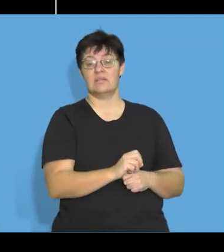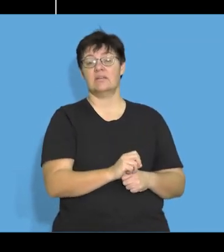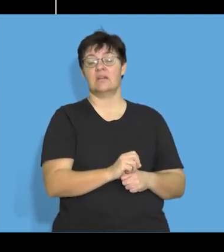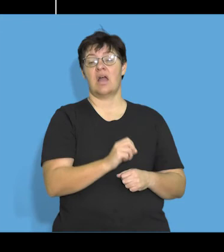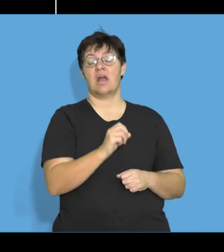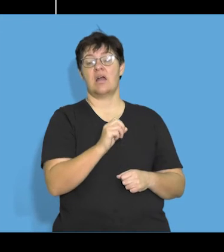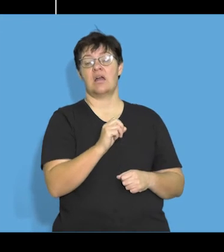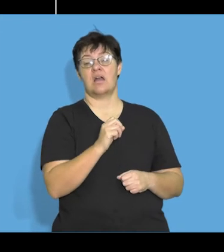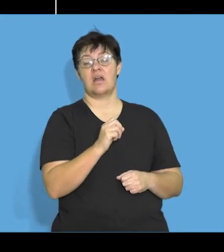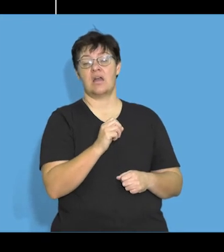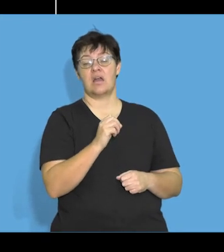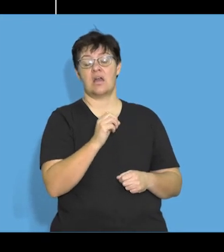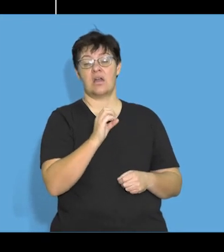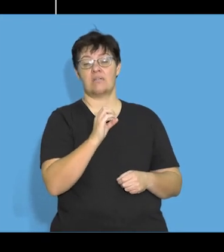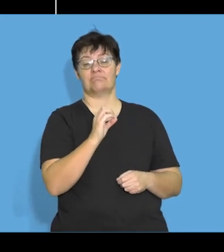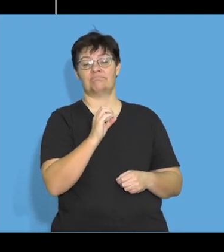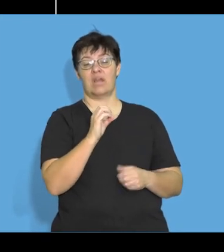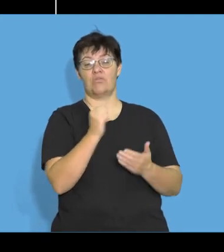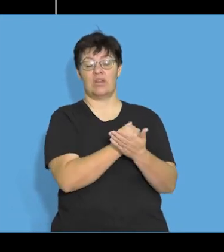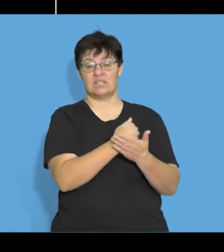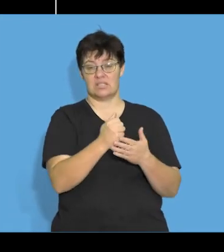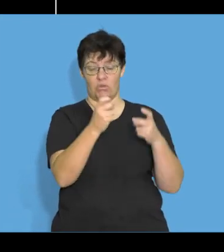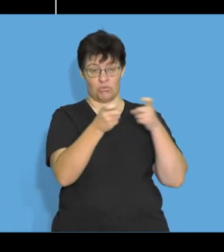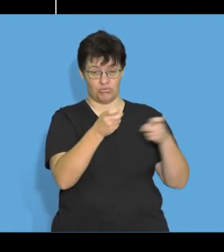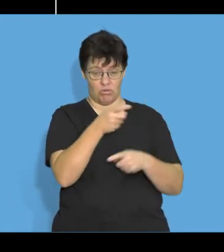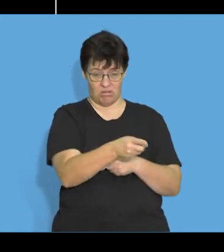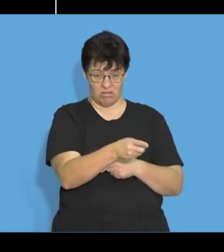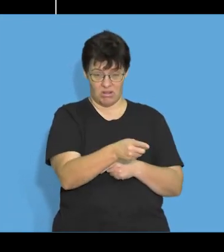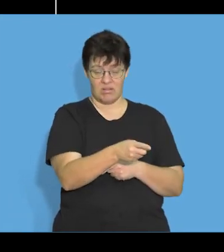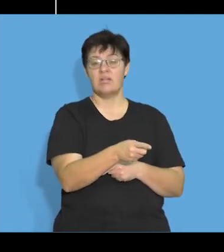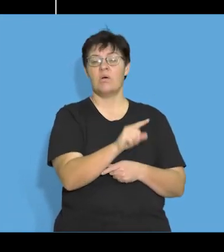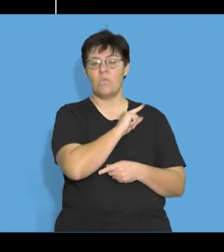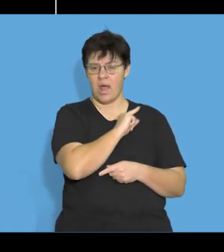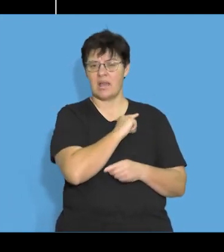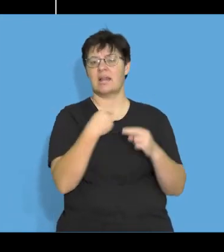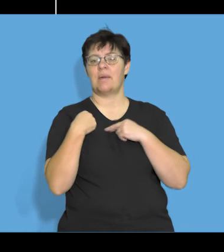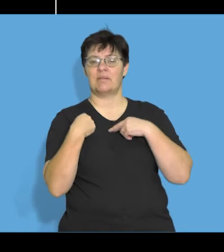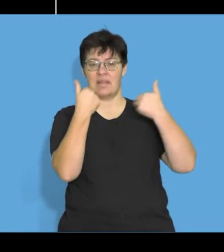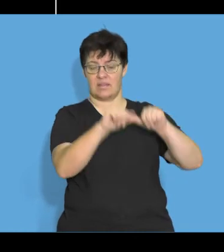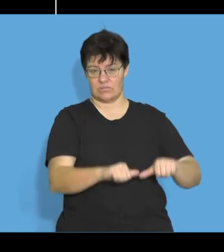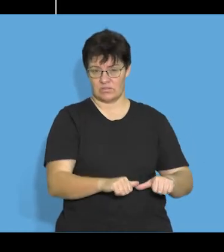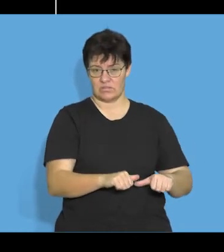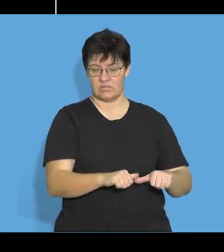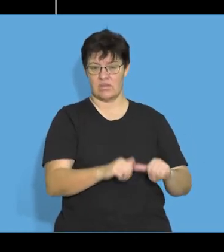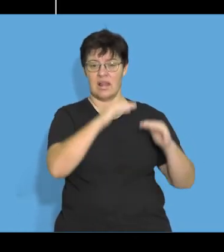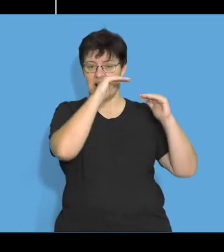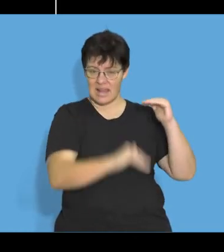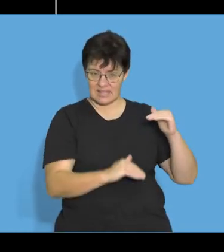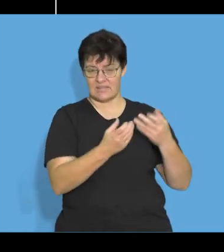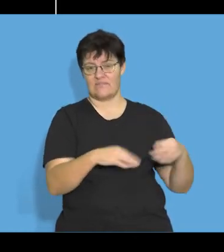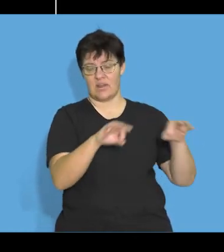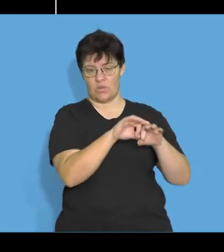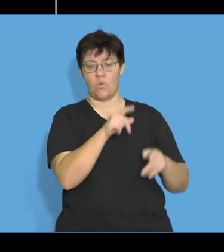control. Here we go. You're debiting your creditors control. Why? It's your liability account decreasing in value,